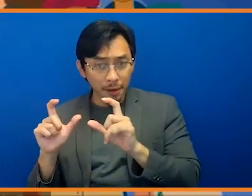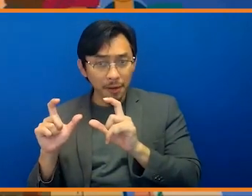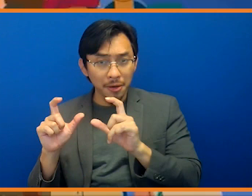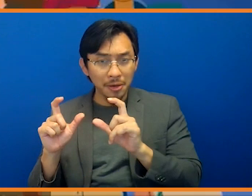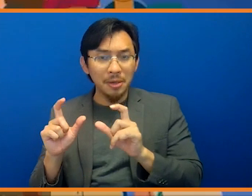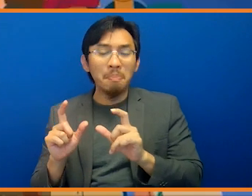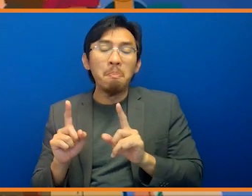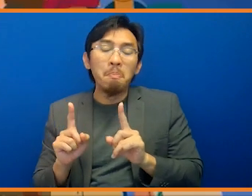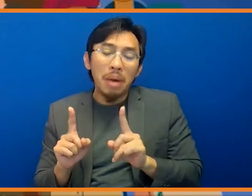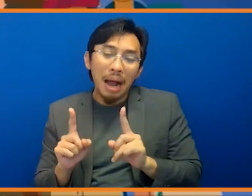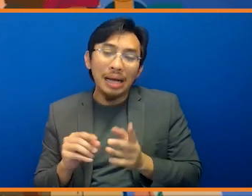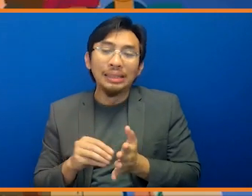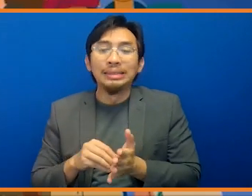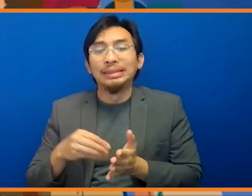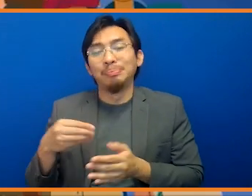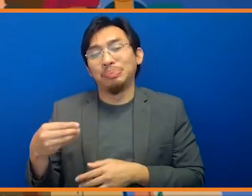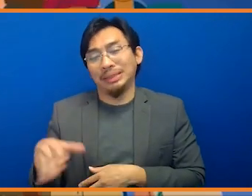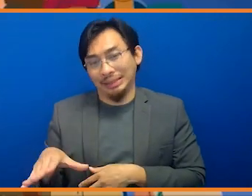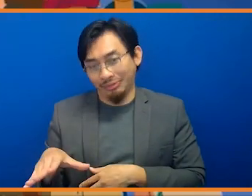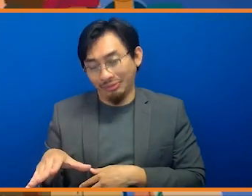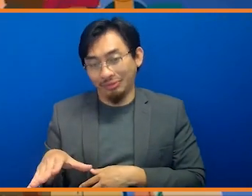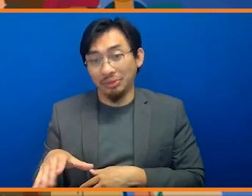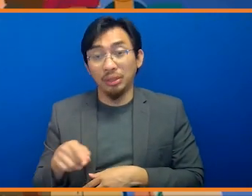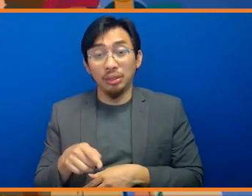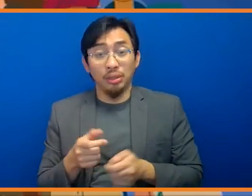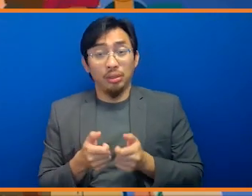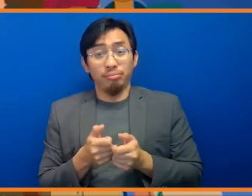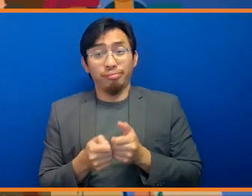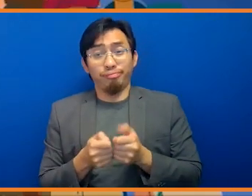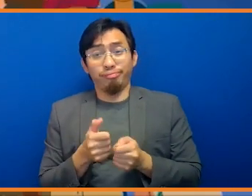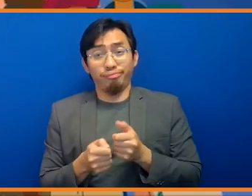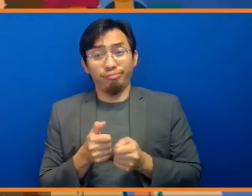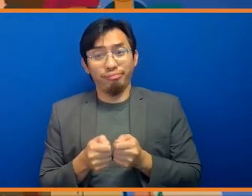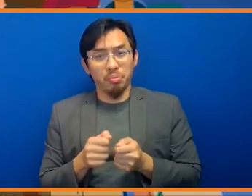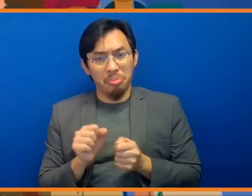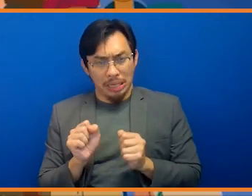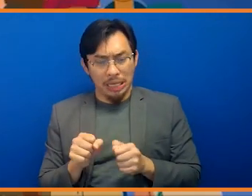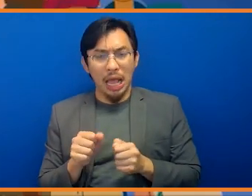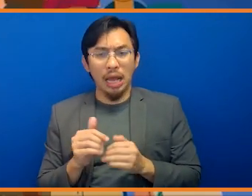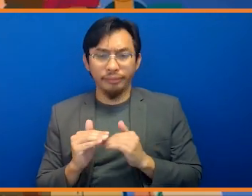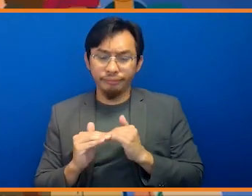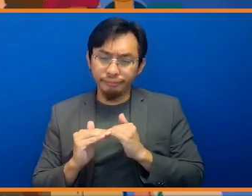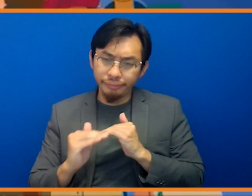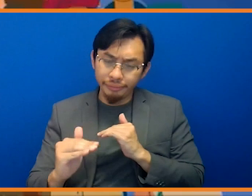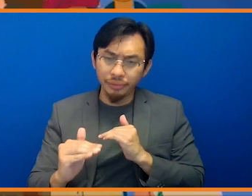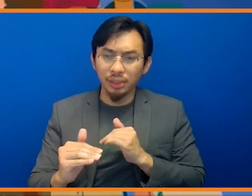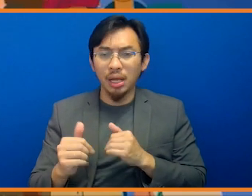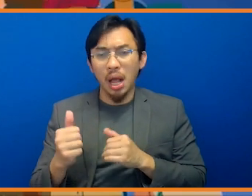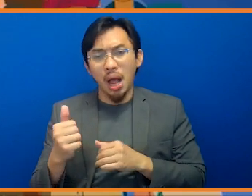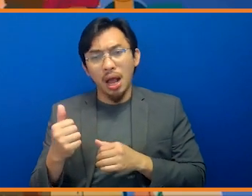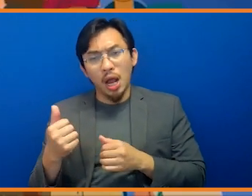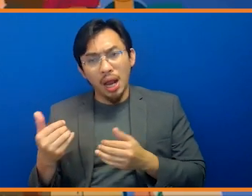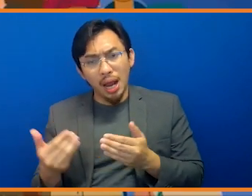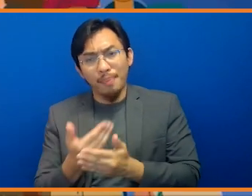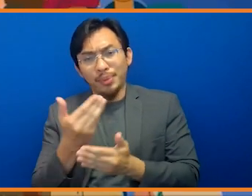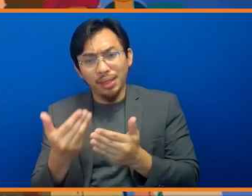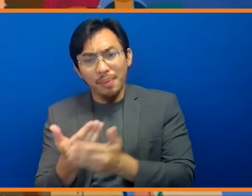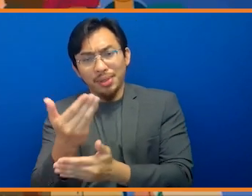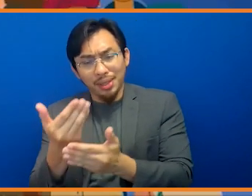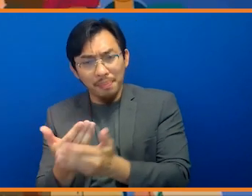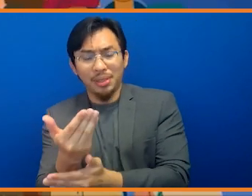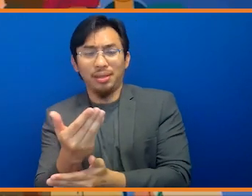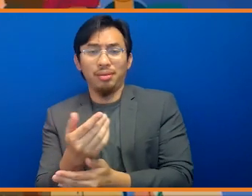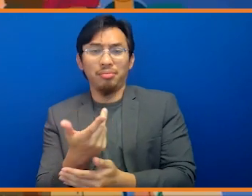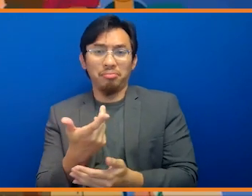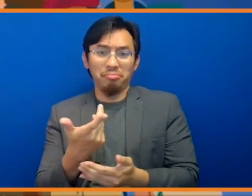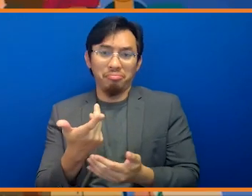But less expensive is using mobile terminals to maintain and update rather than setting